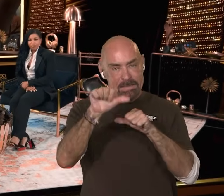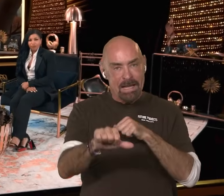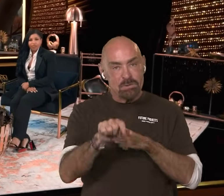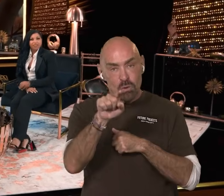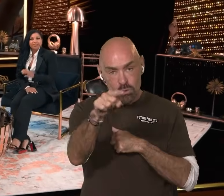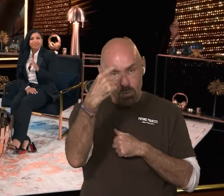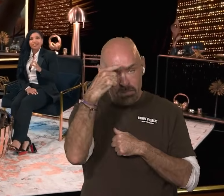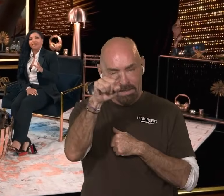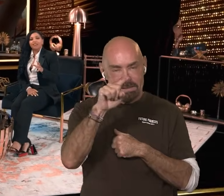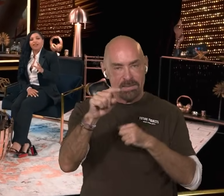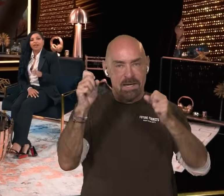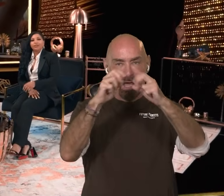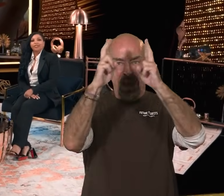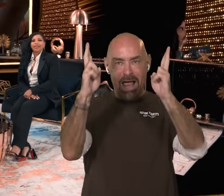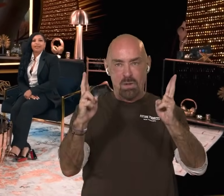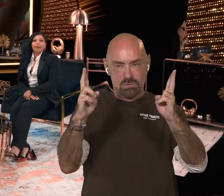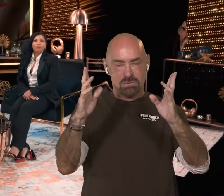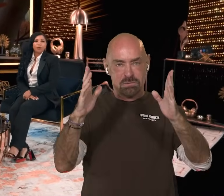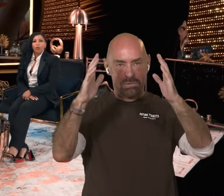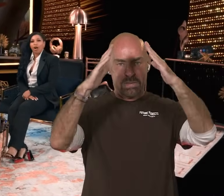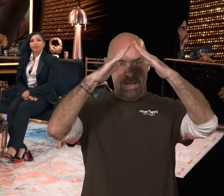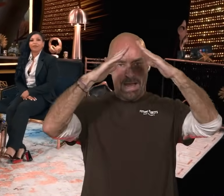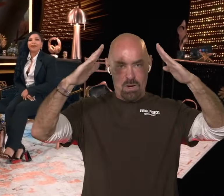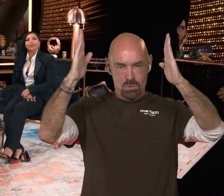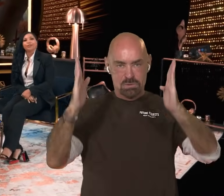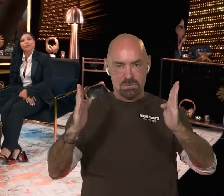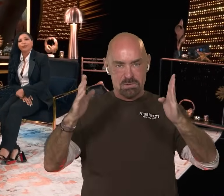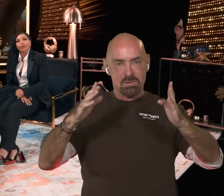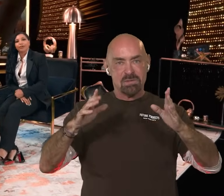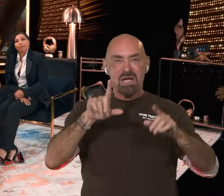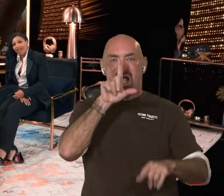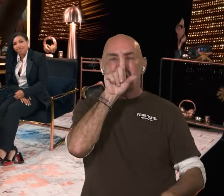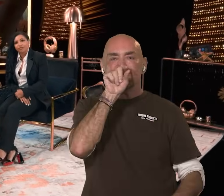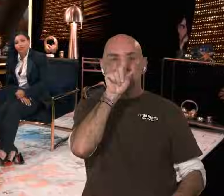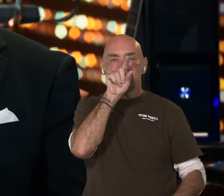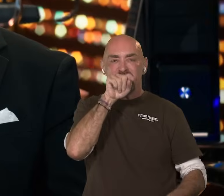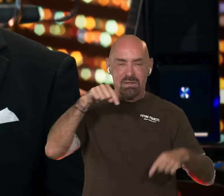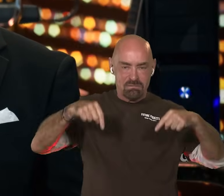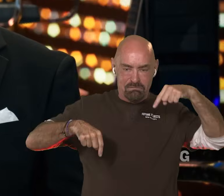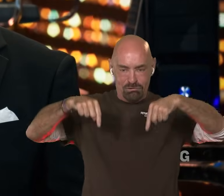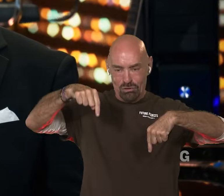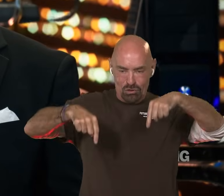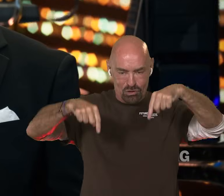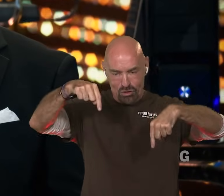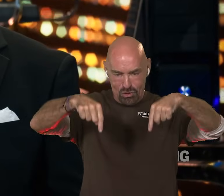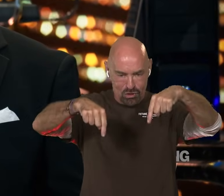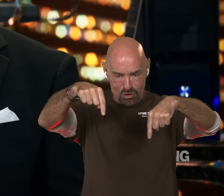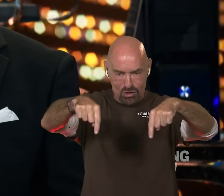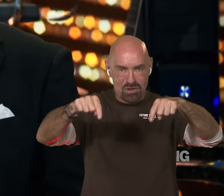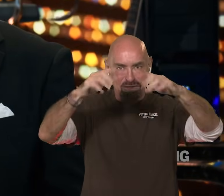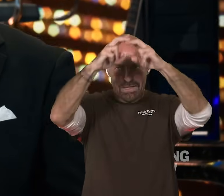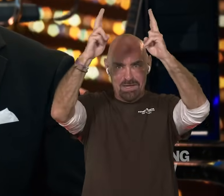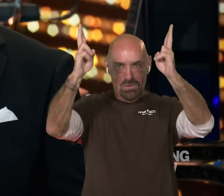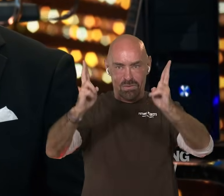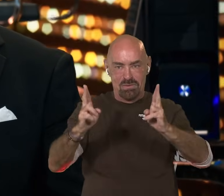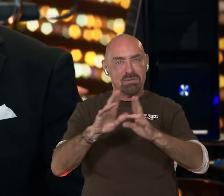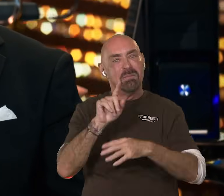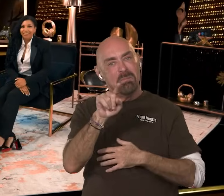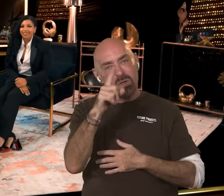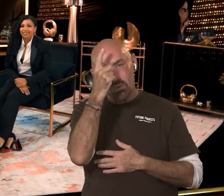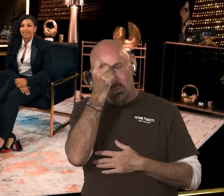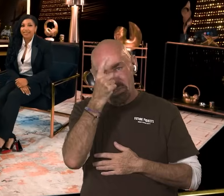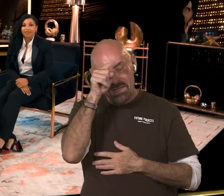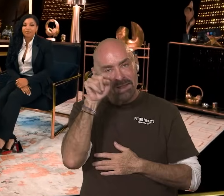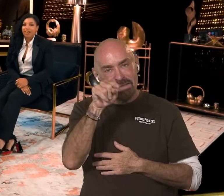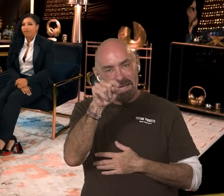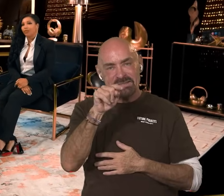Next up, you'd think the sight of a house standing up and walking around on two weird, massive chicken legs would be horrifying. But when you